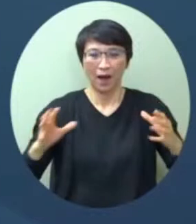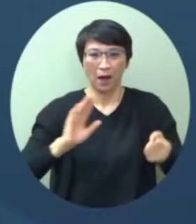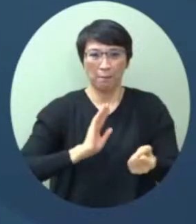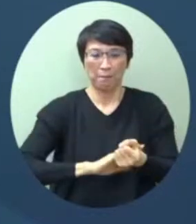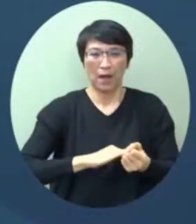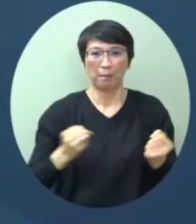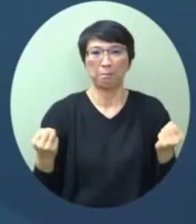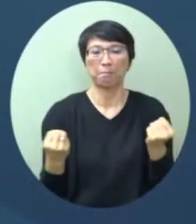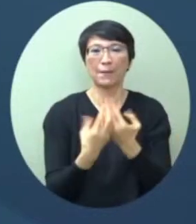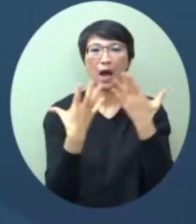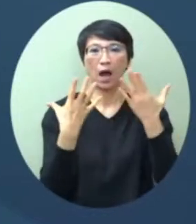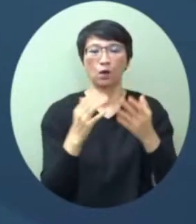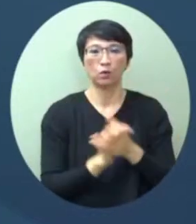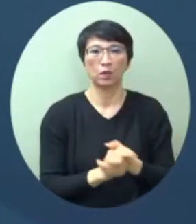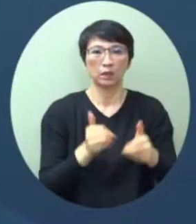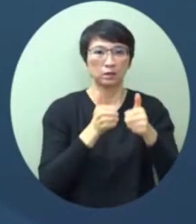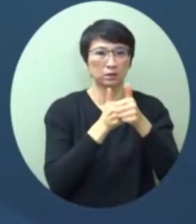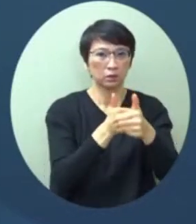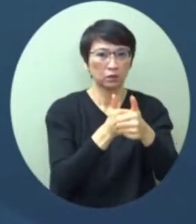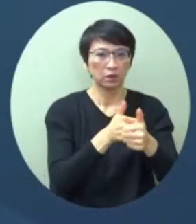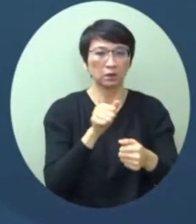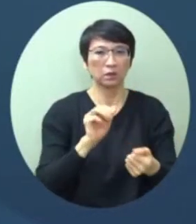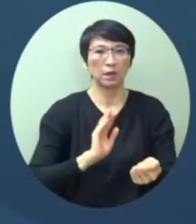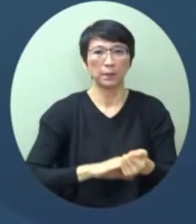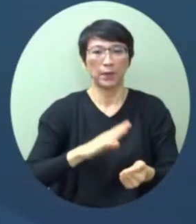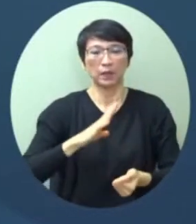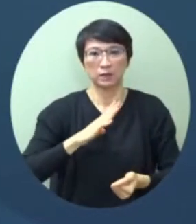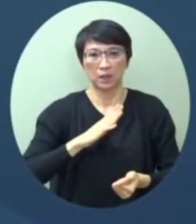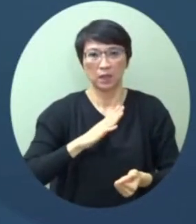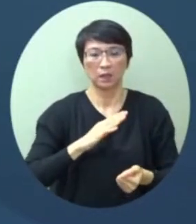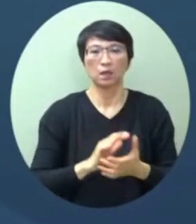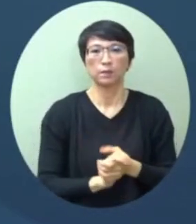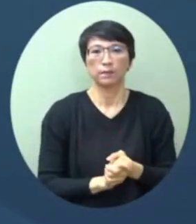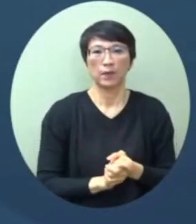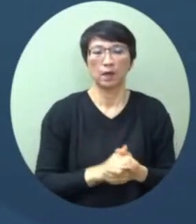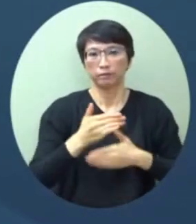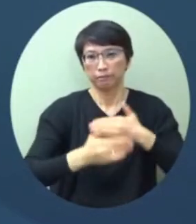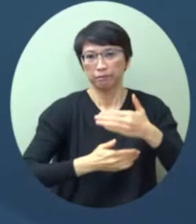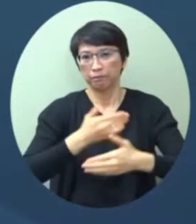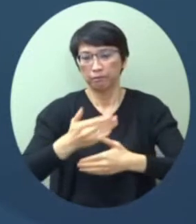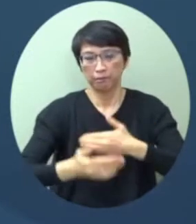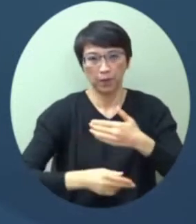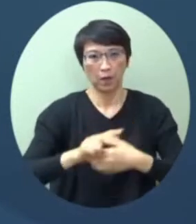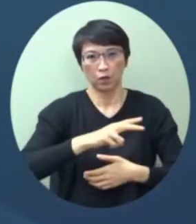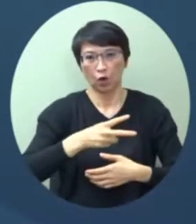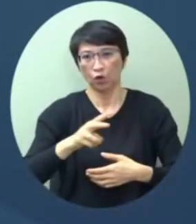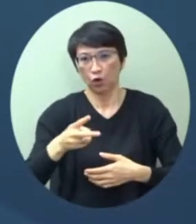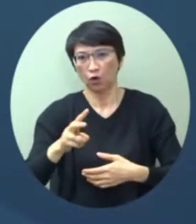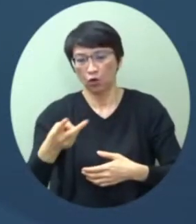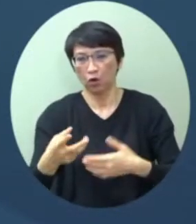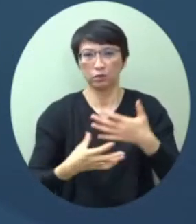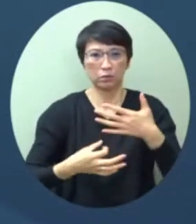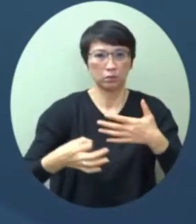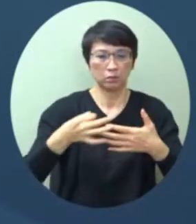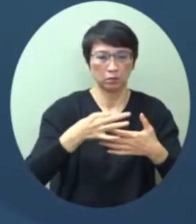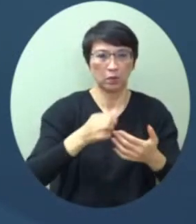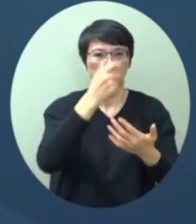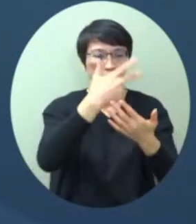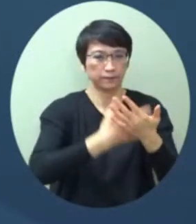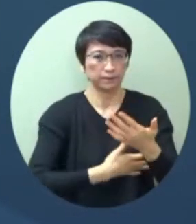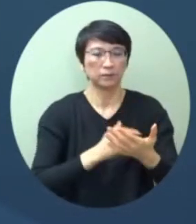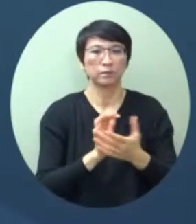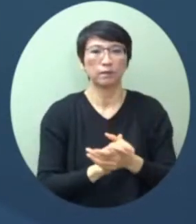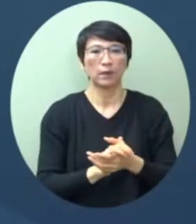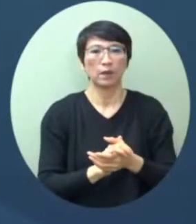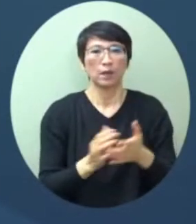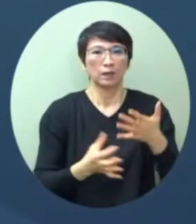measures. Given the scale of the outbreak, we must consider the nature of the pandemic and keep